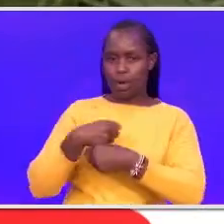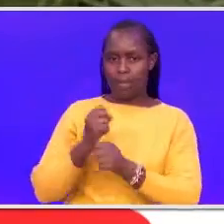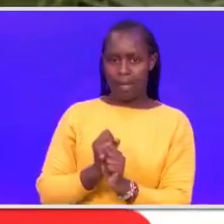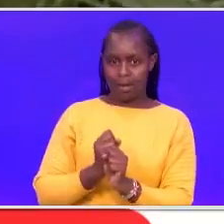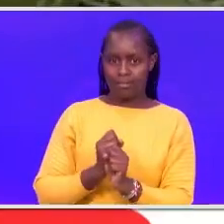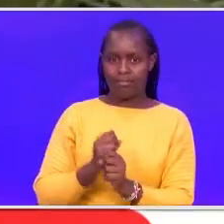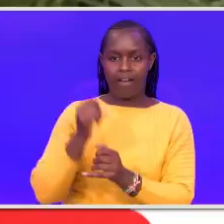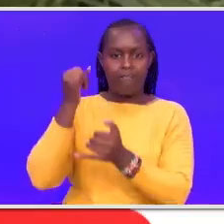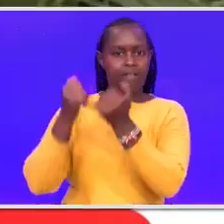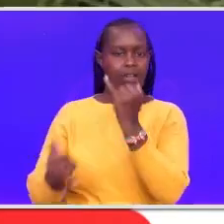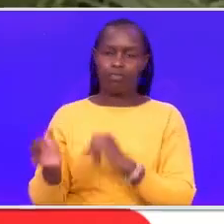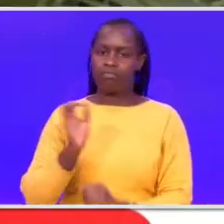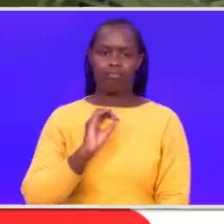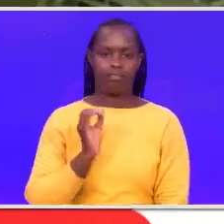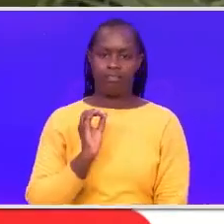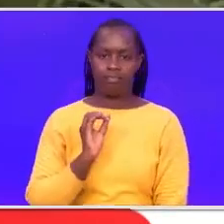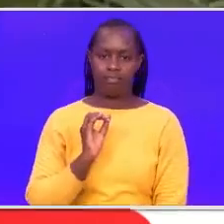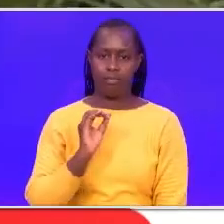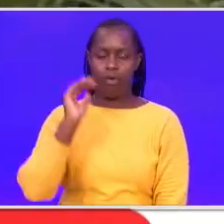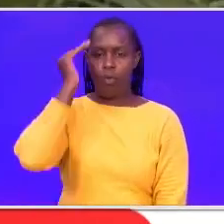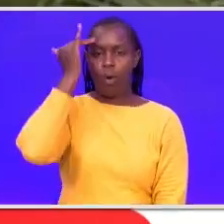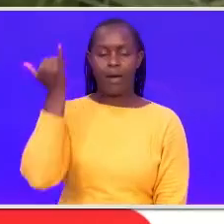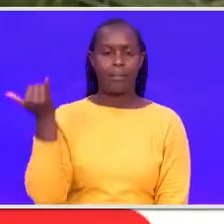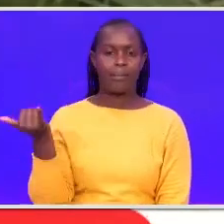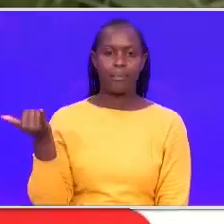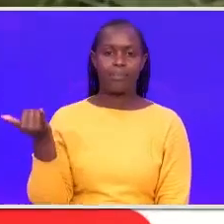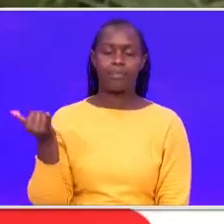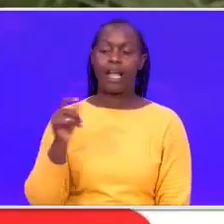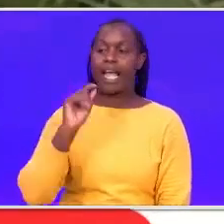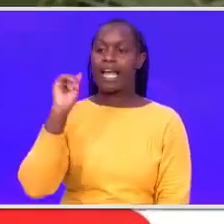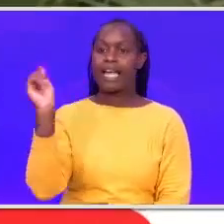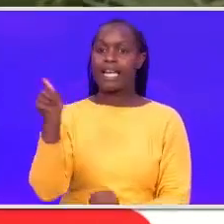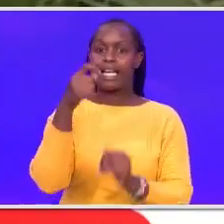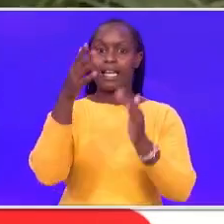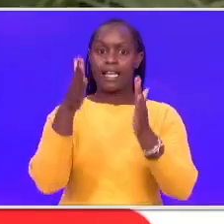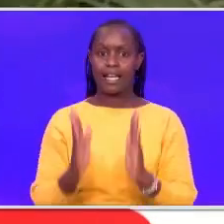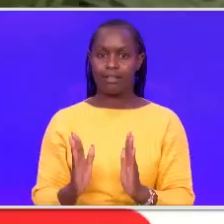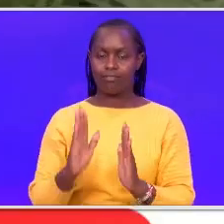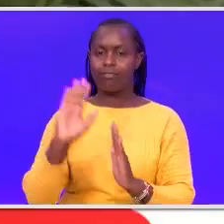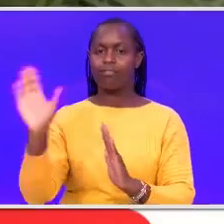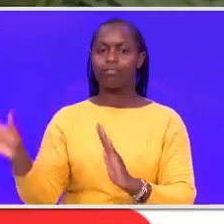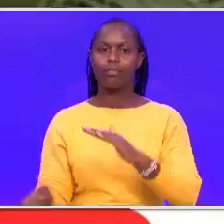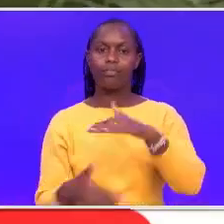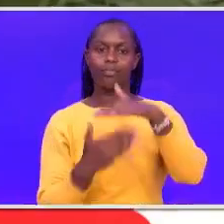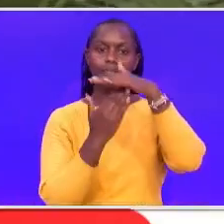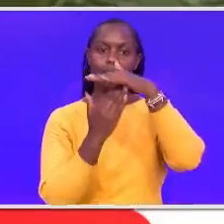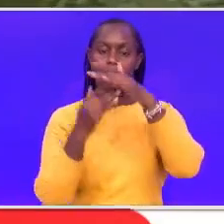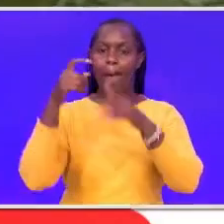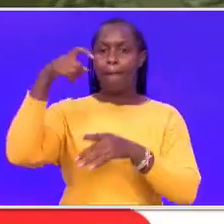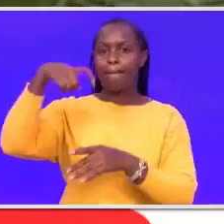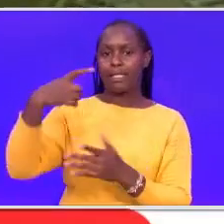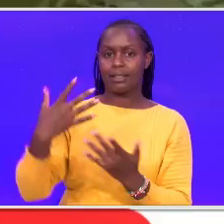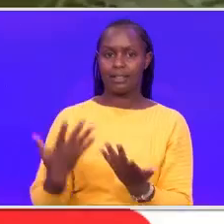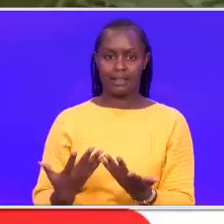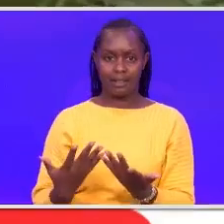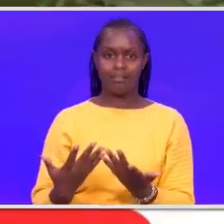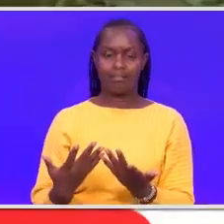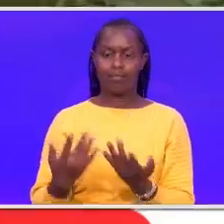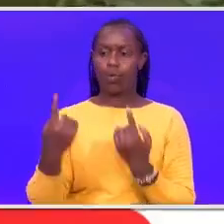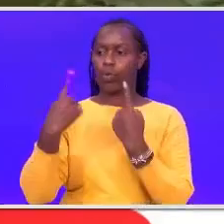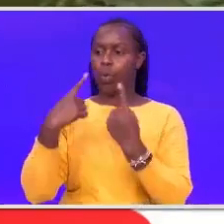are not final, because the people of Kenya ultimately must speak to every